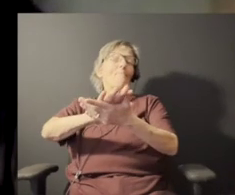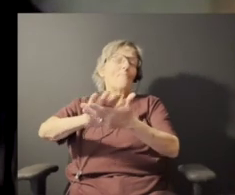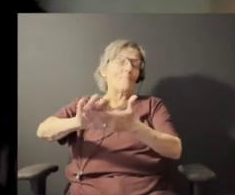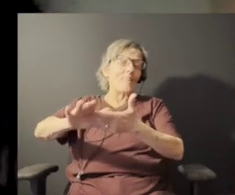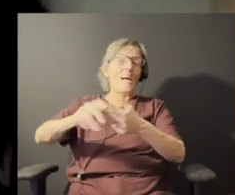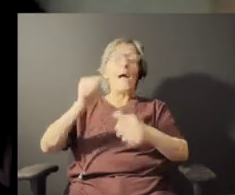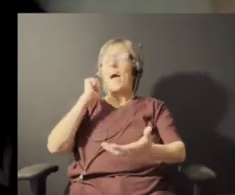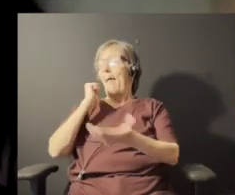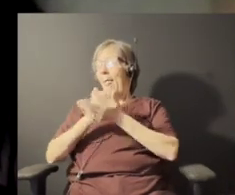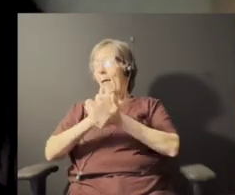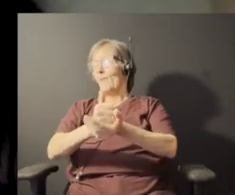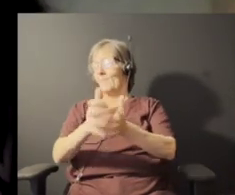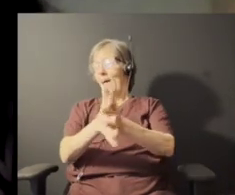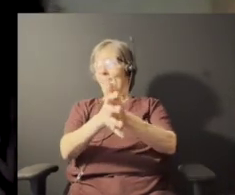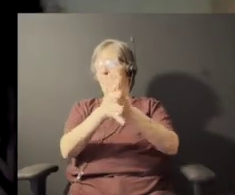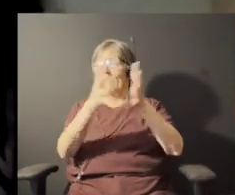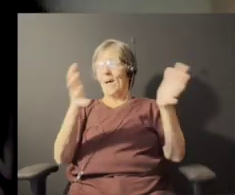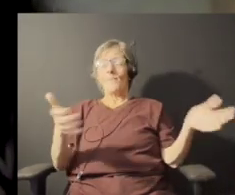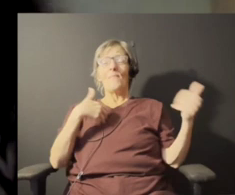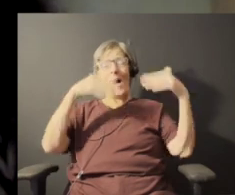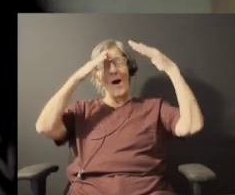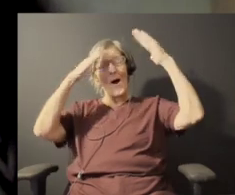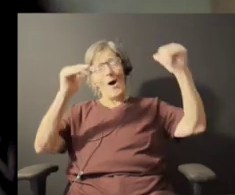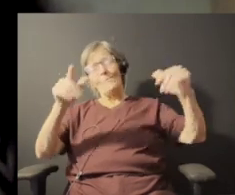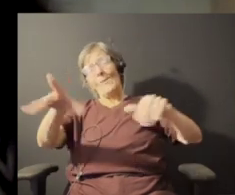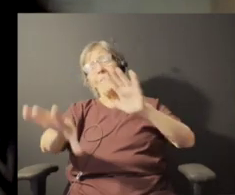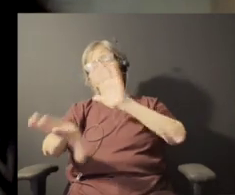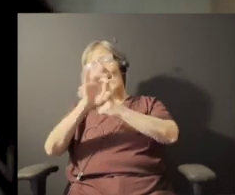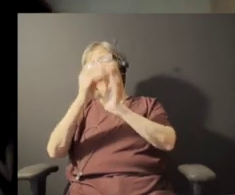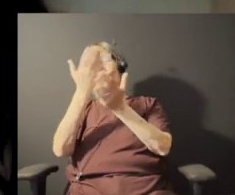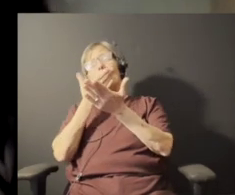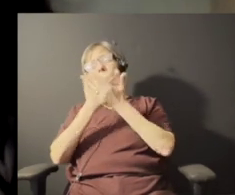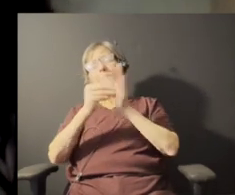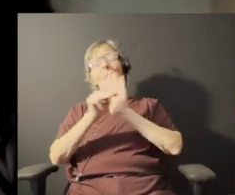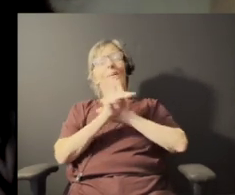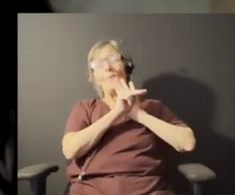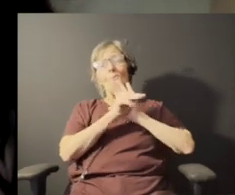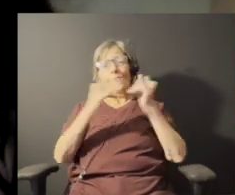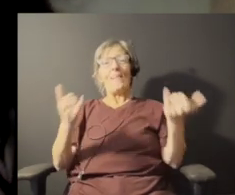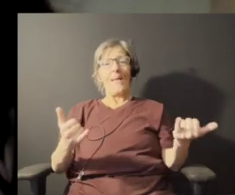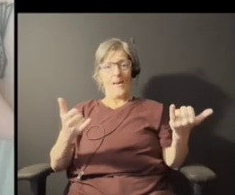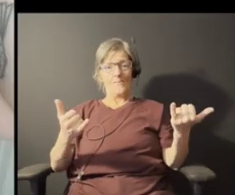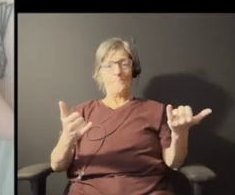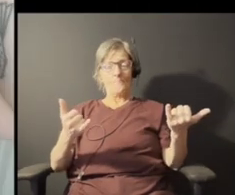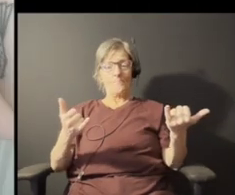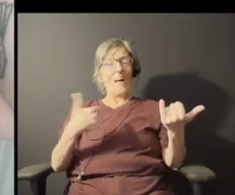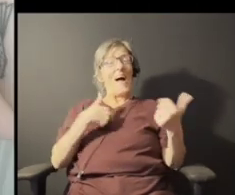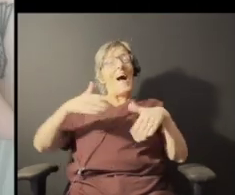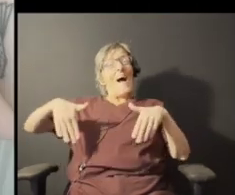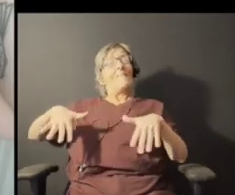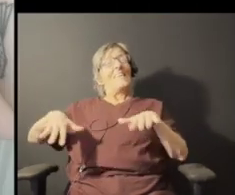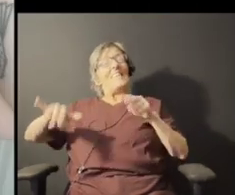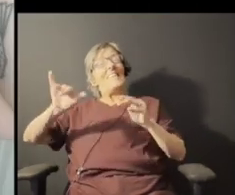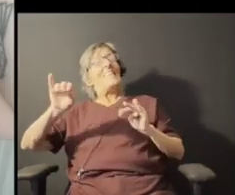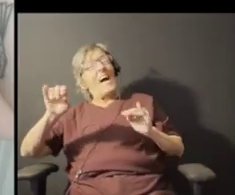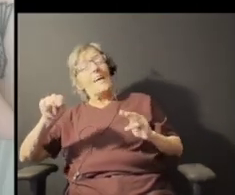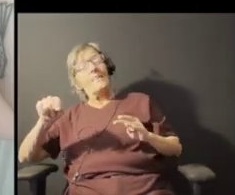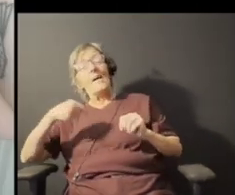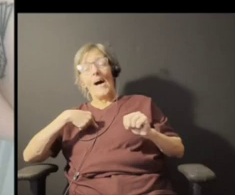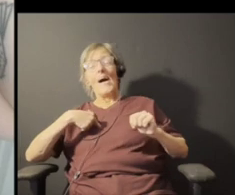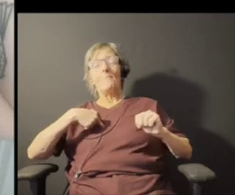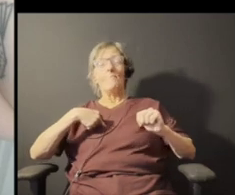It helps a lot. Oh, I'm hoping you're finding some good models out where you are now. I haven't yet,